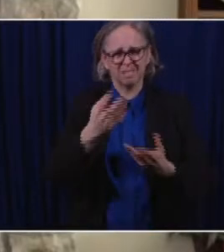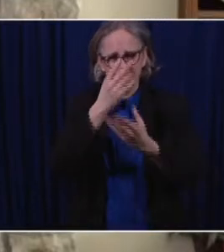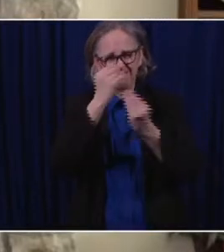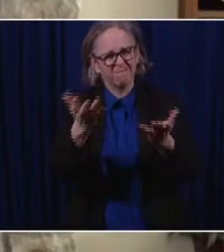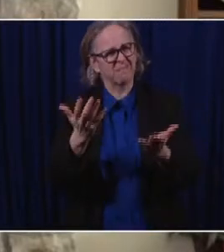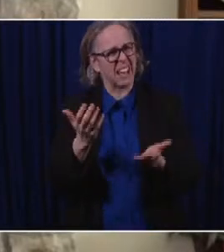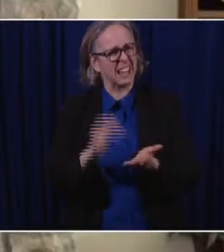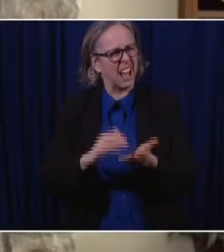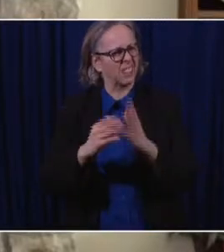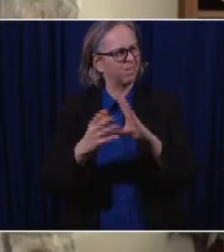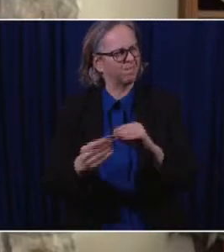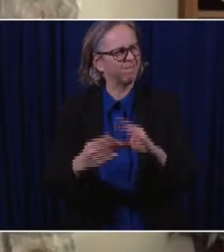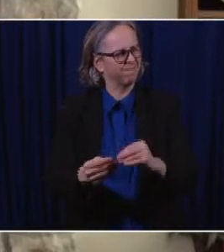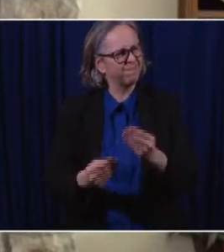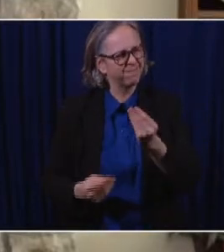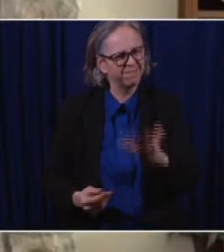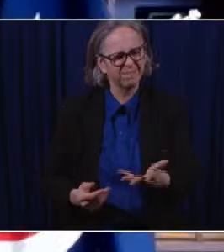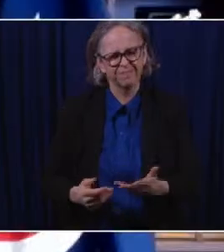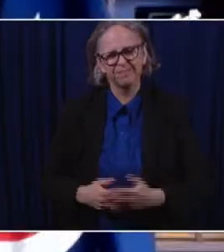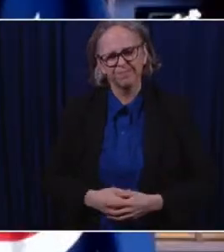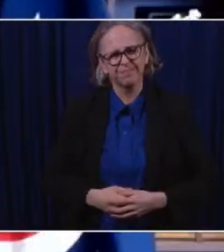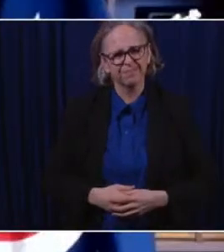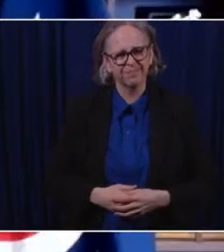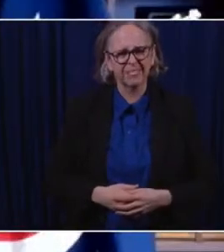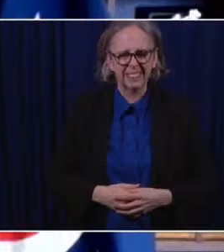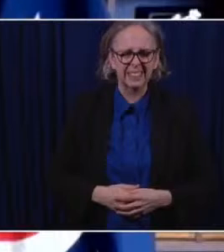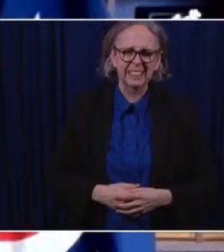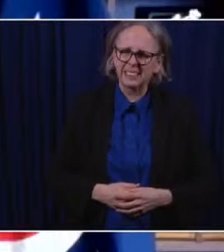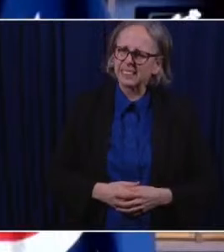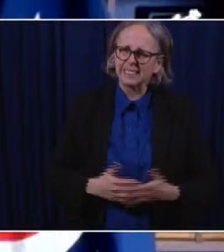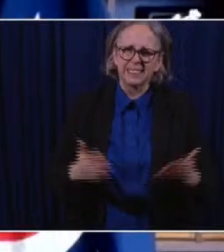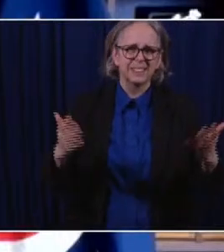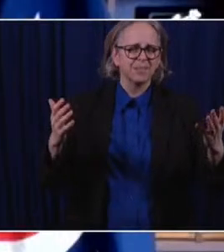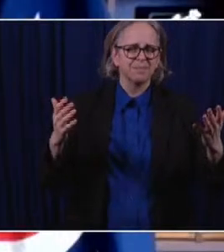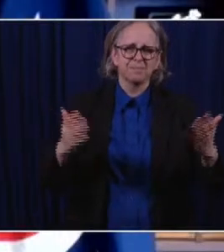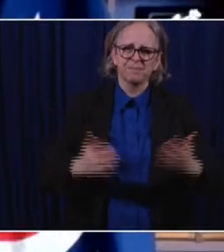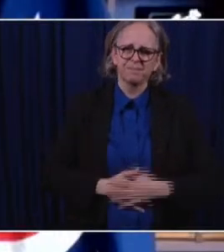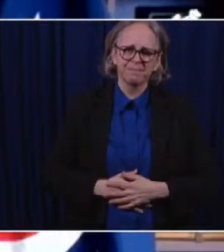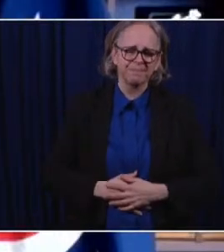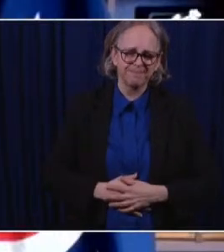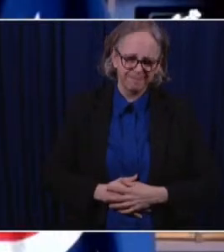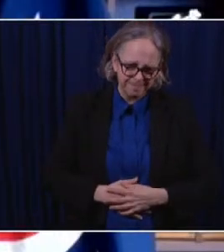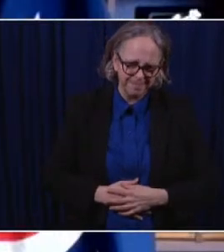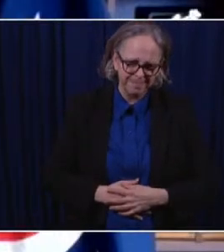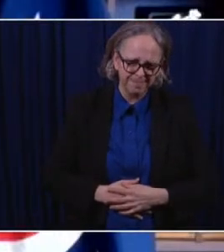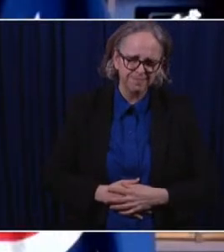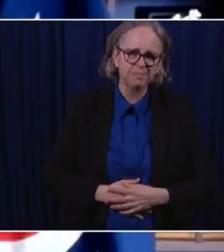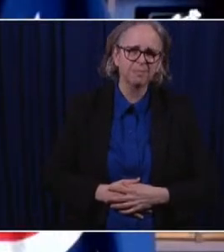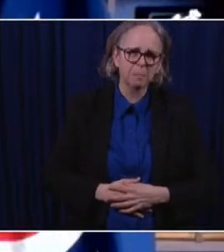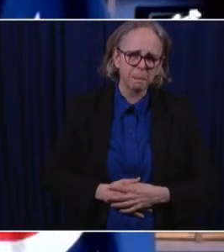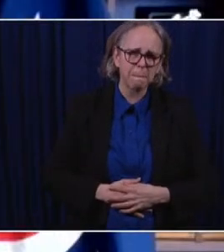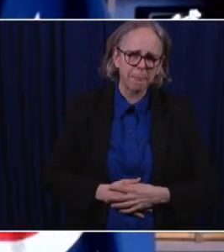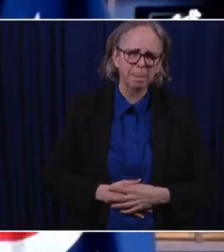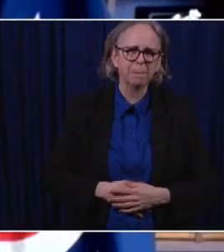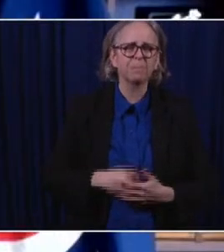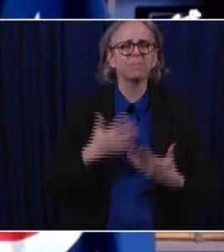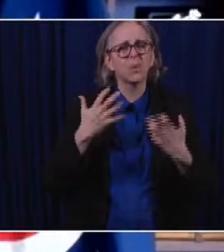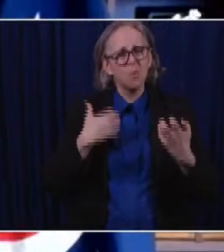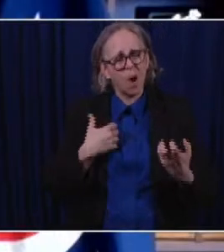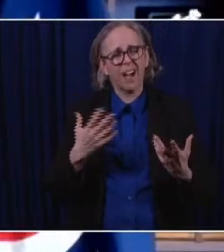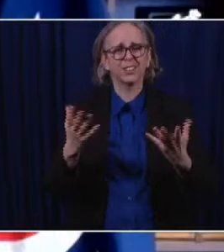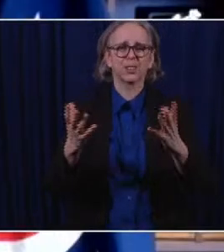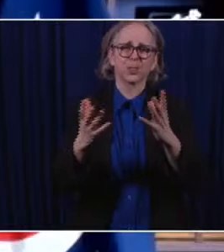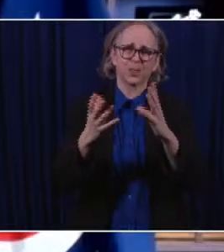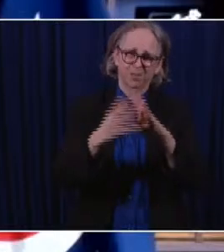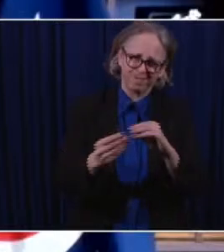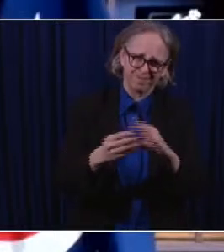this particular topic, and I would just like to say, though, prioritizing toward the